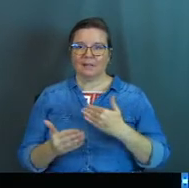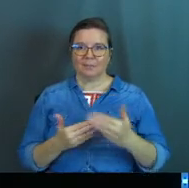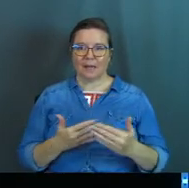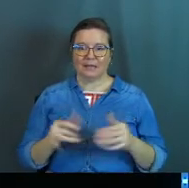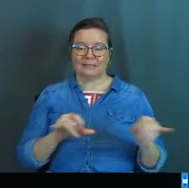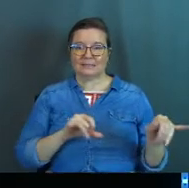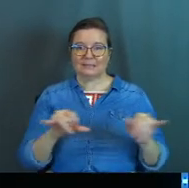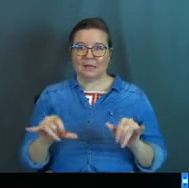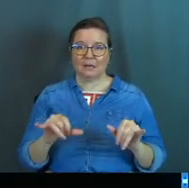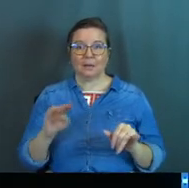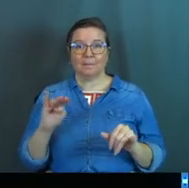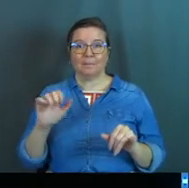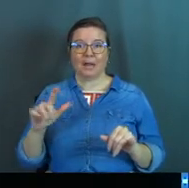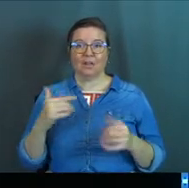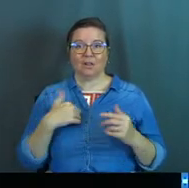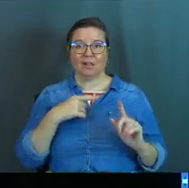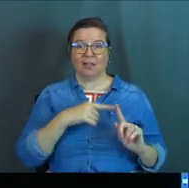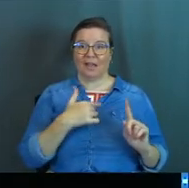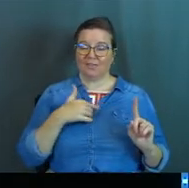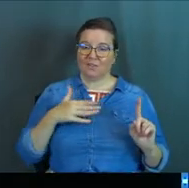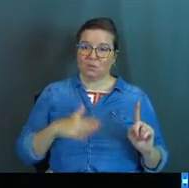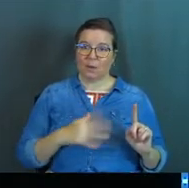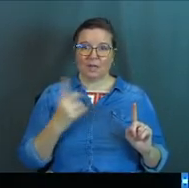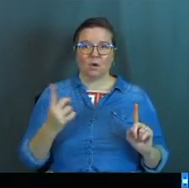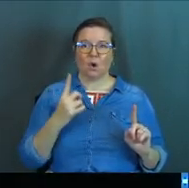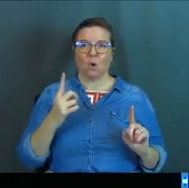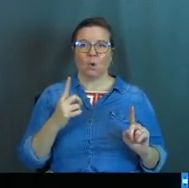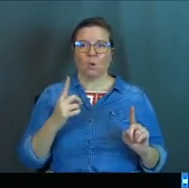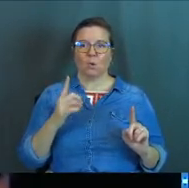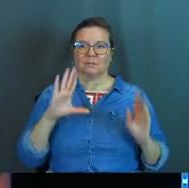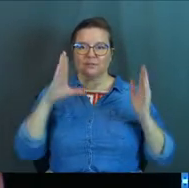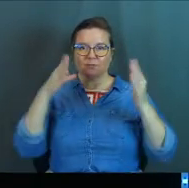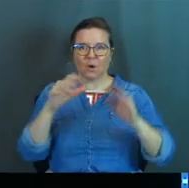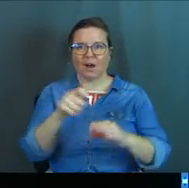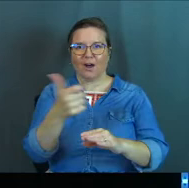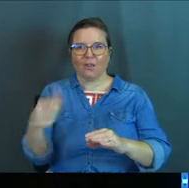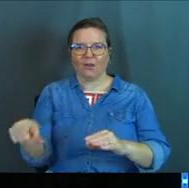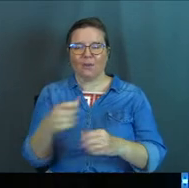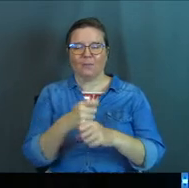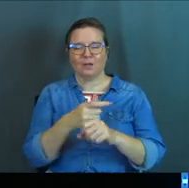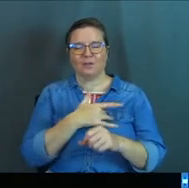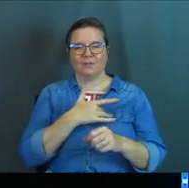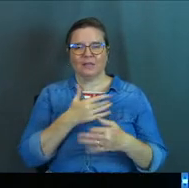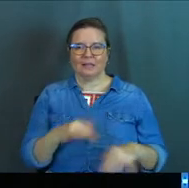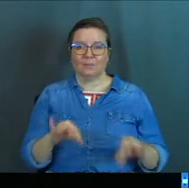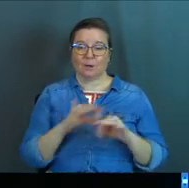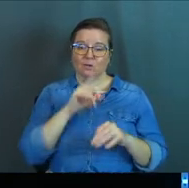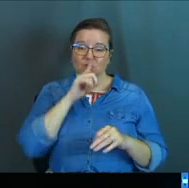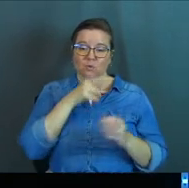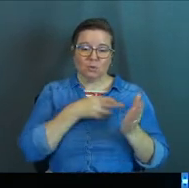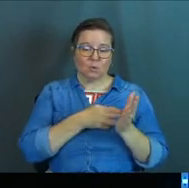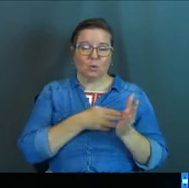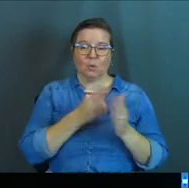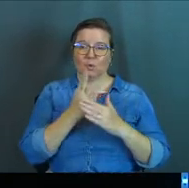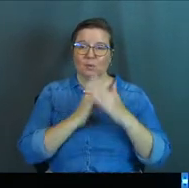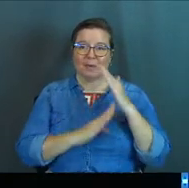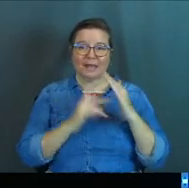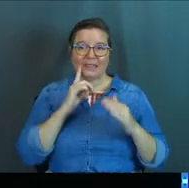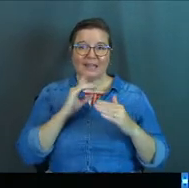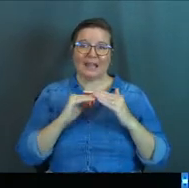same thing. Michael just had this way, and he would always make you feel important because true humility is not thinking of